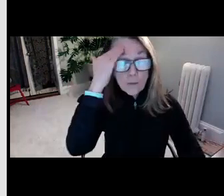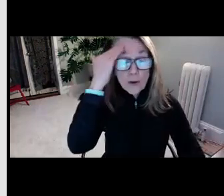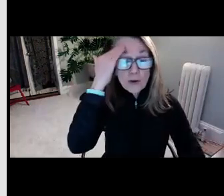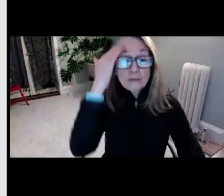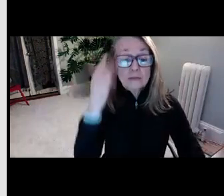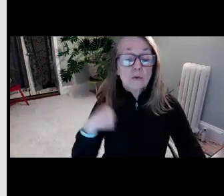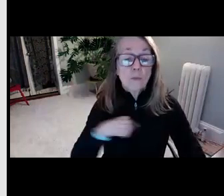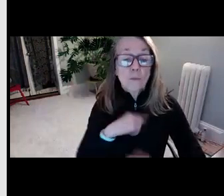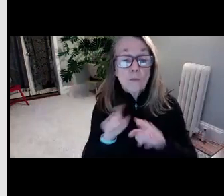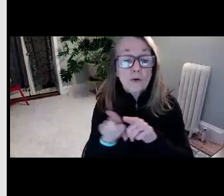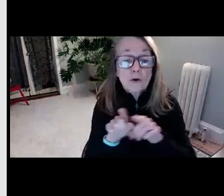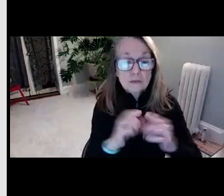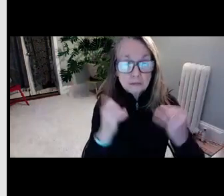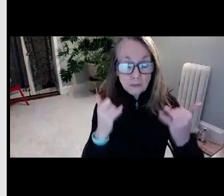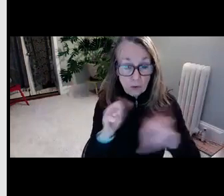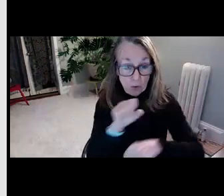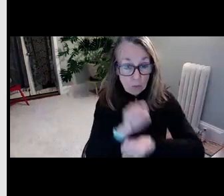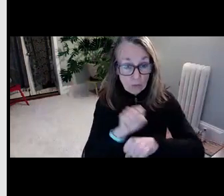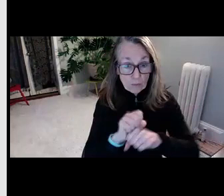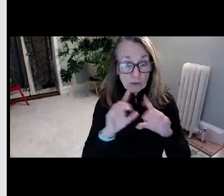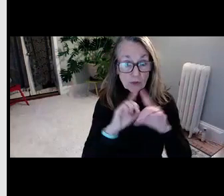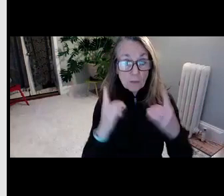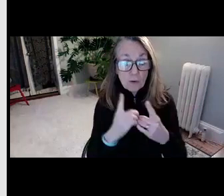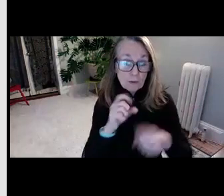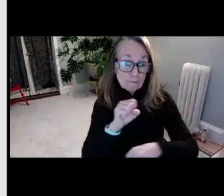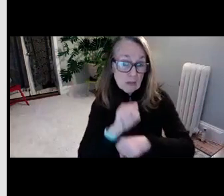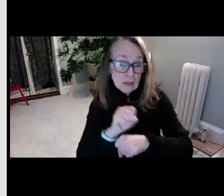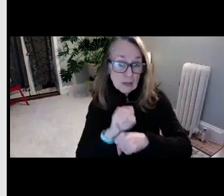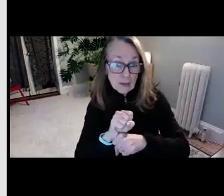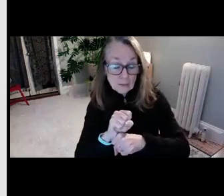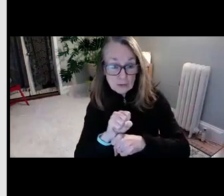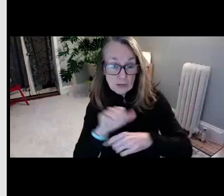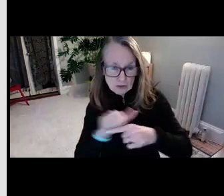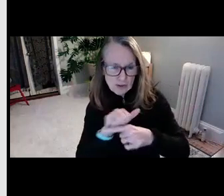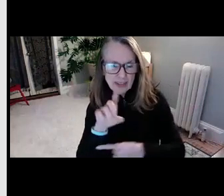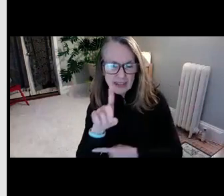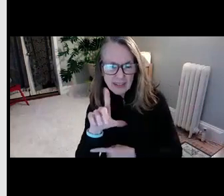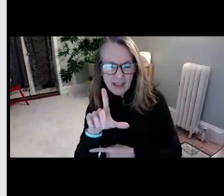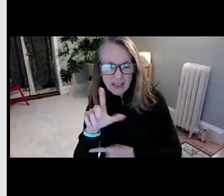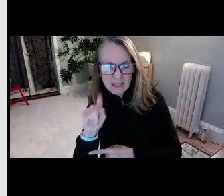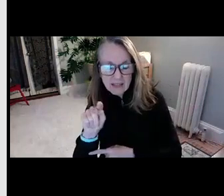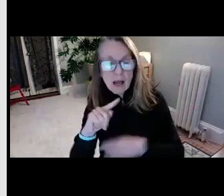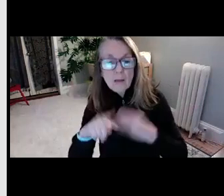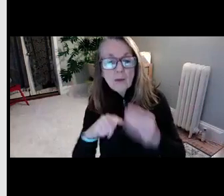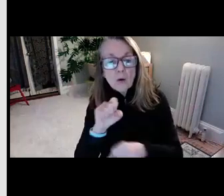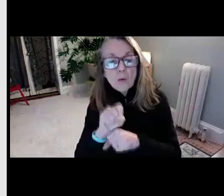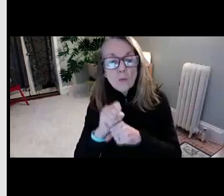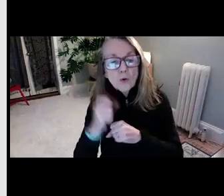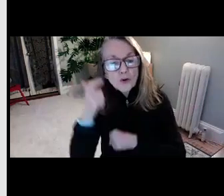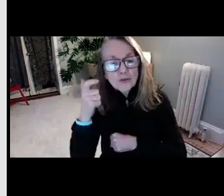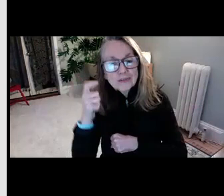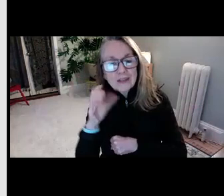also currently working with Department of Labor and Training on additional workers' comp data, as well as bringing